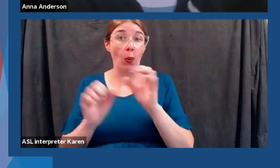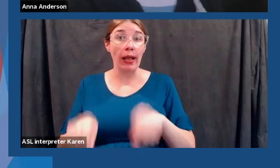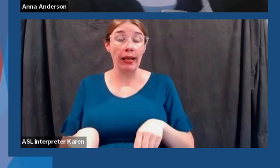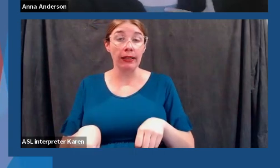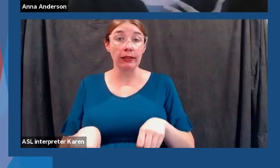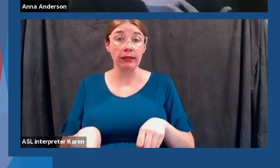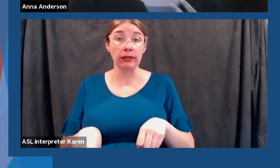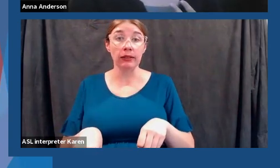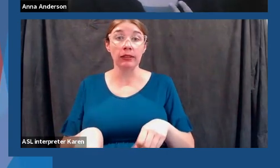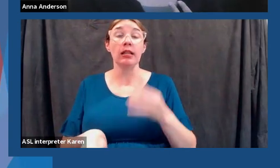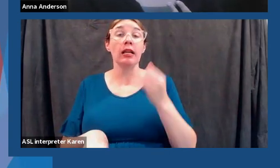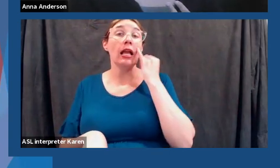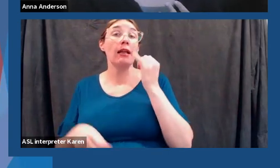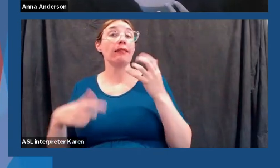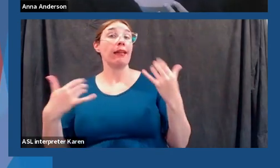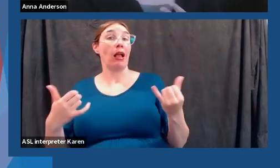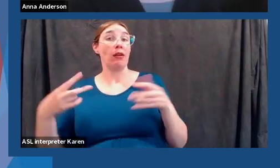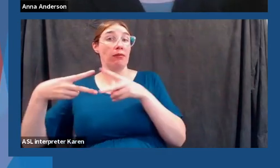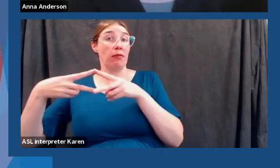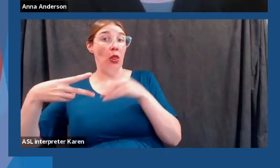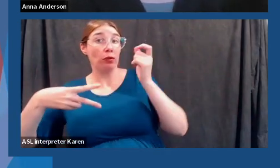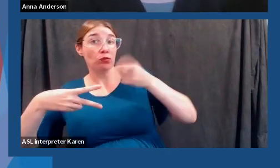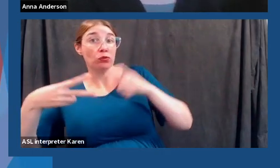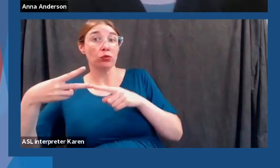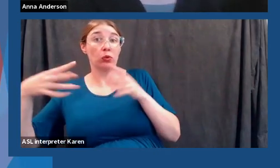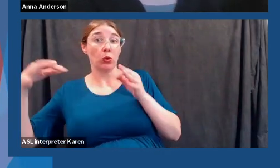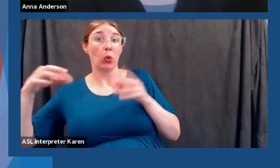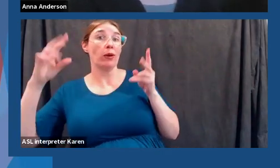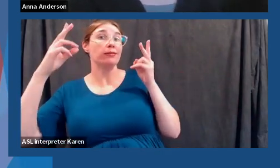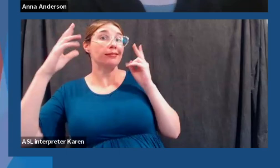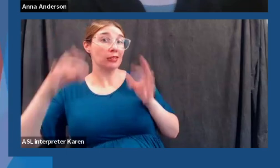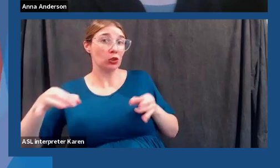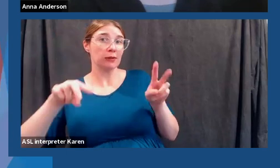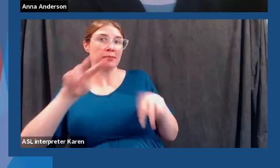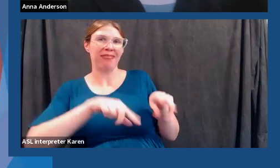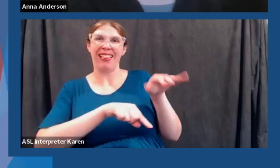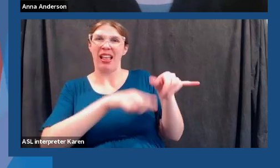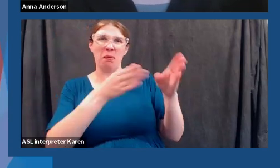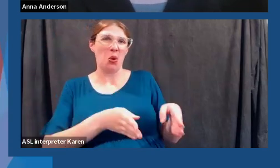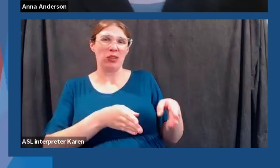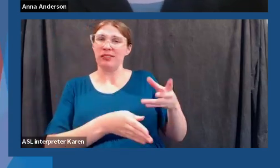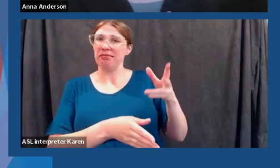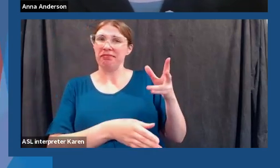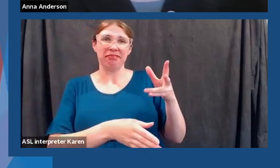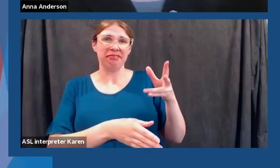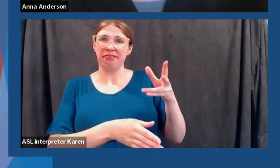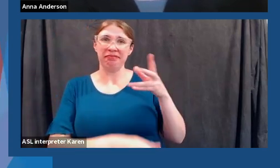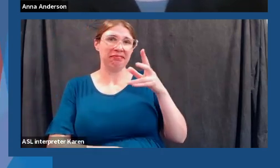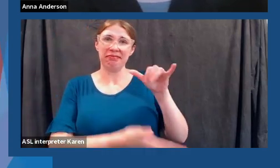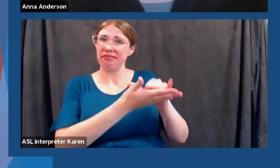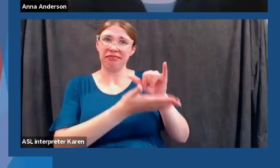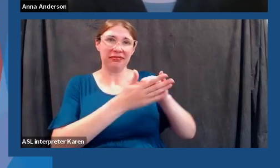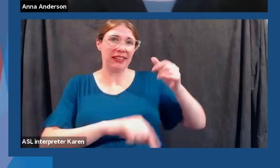to vote if the court determins that the individual is incapable of understanding the objective of the elective process.